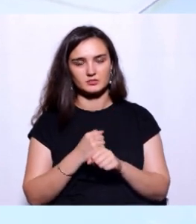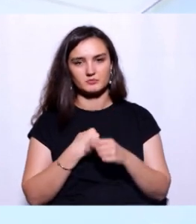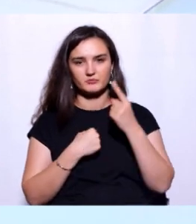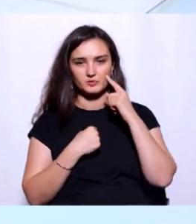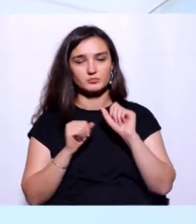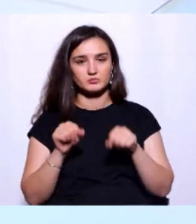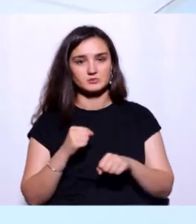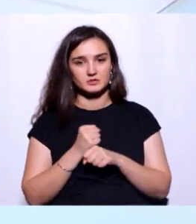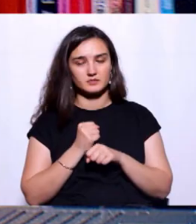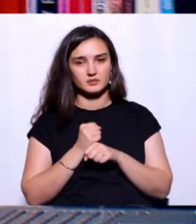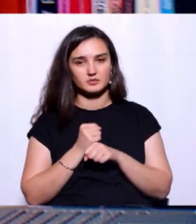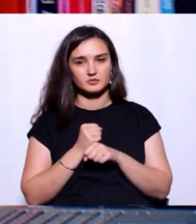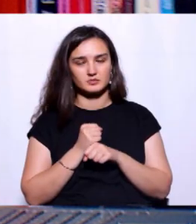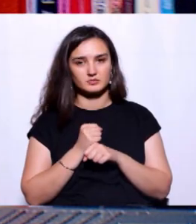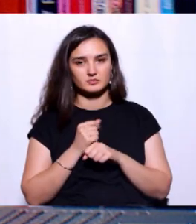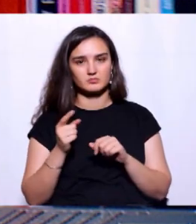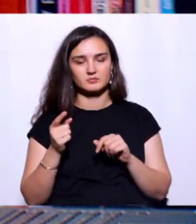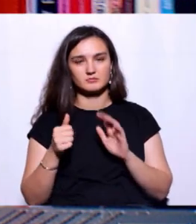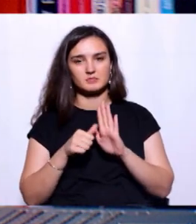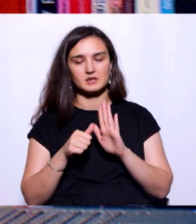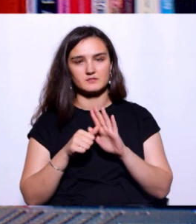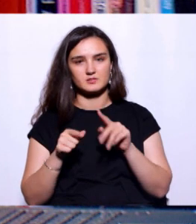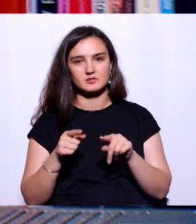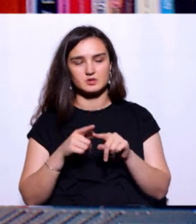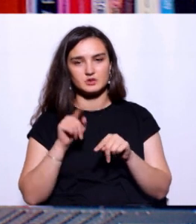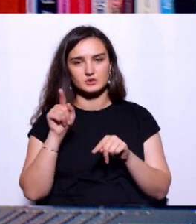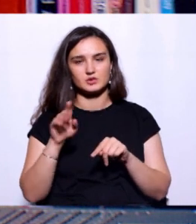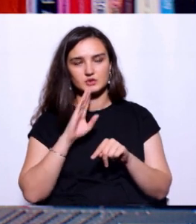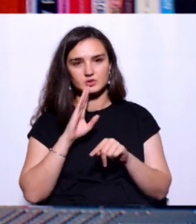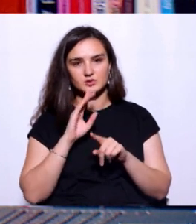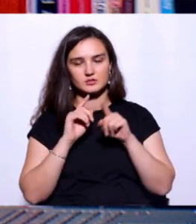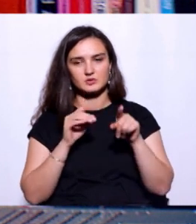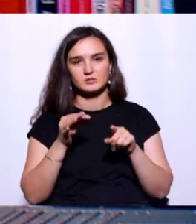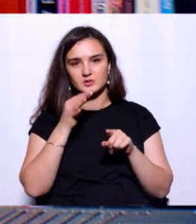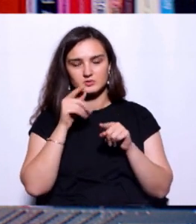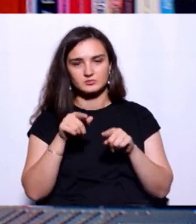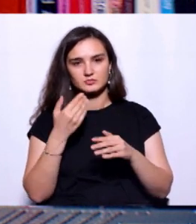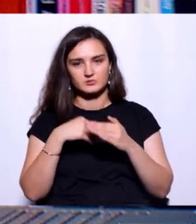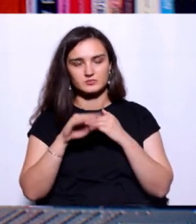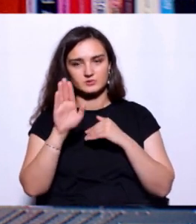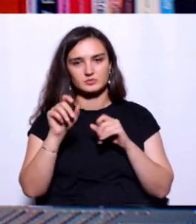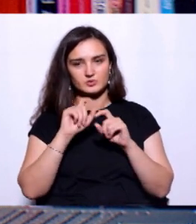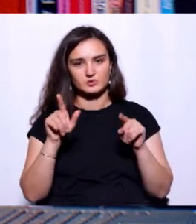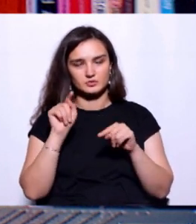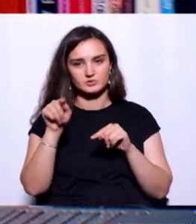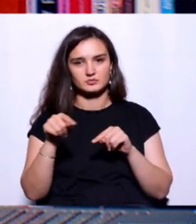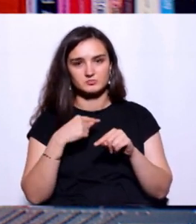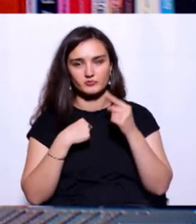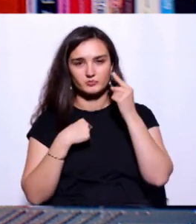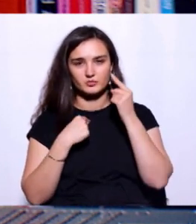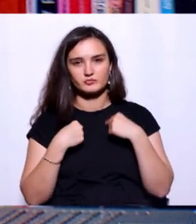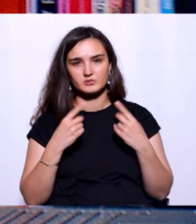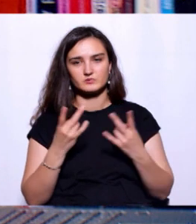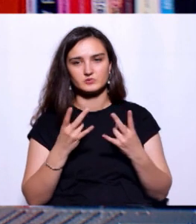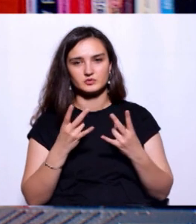I can. Okay. So, for the sixth one, she, her, likes to go to school. I think we